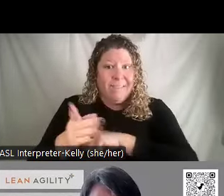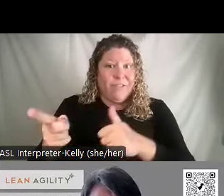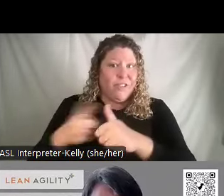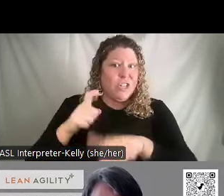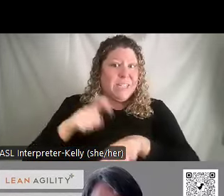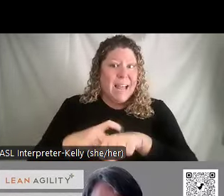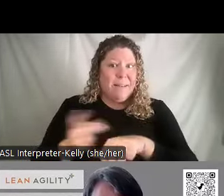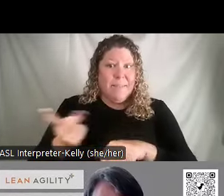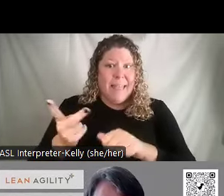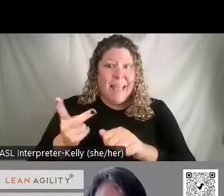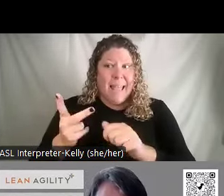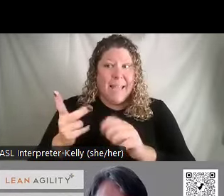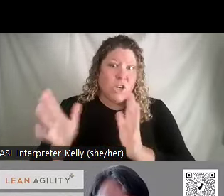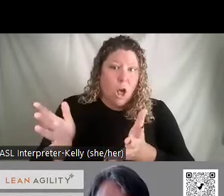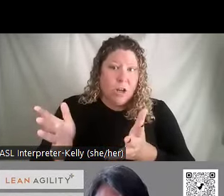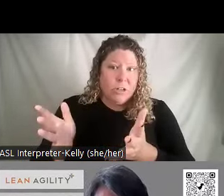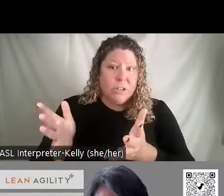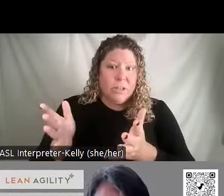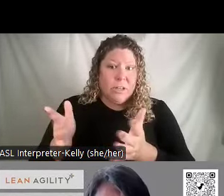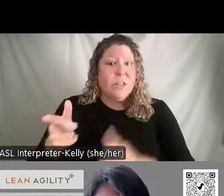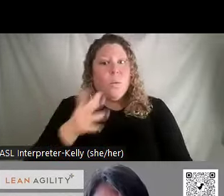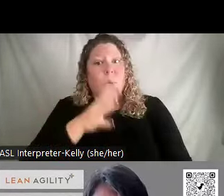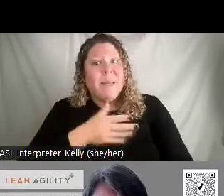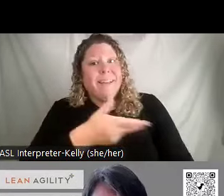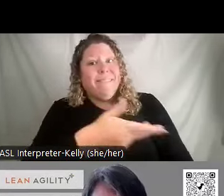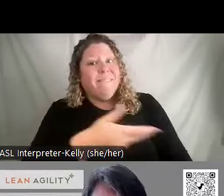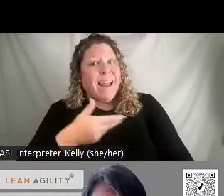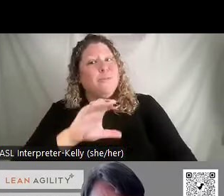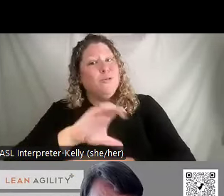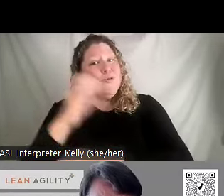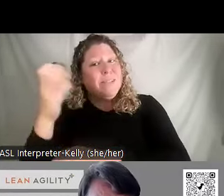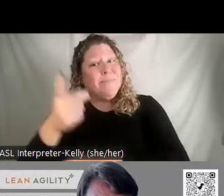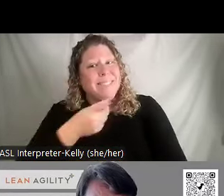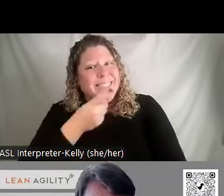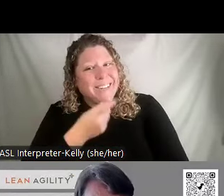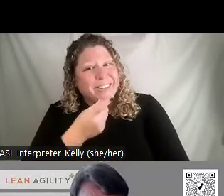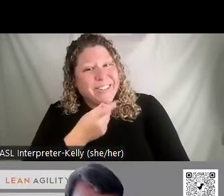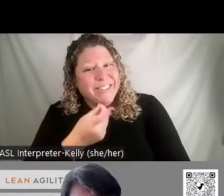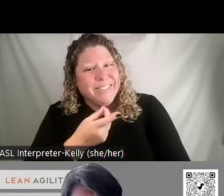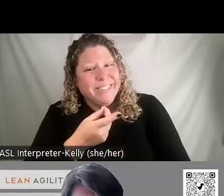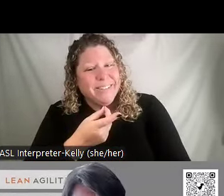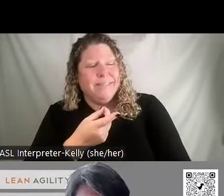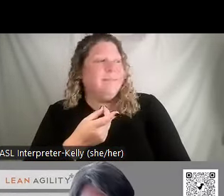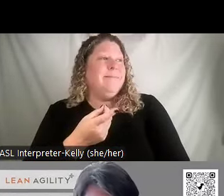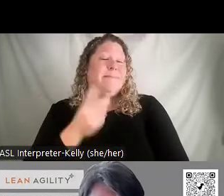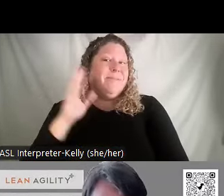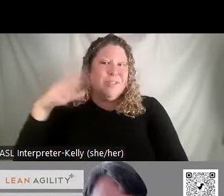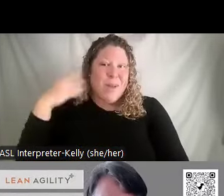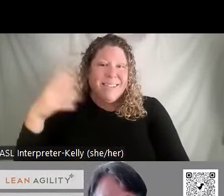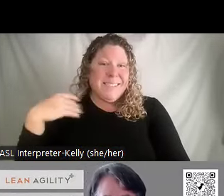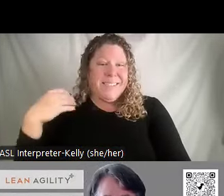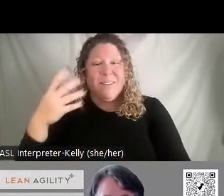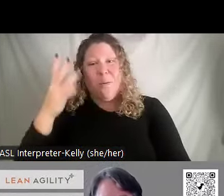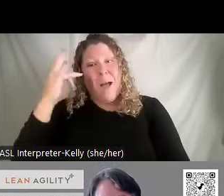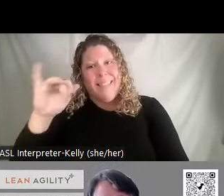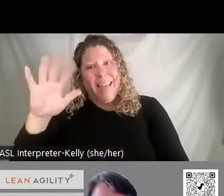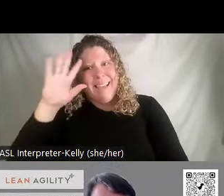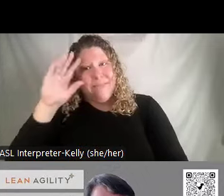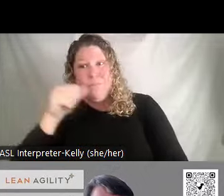first conversation, she actually invited him to Christmas dinner at her house, which was absolutely crazy because she did not like him at